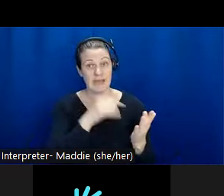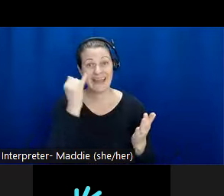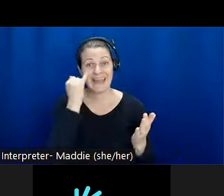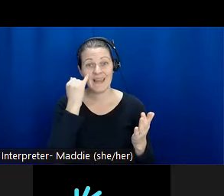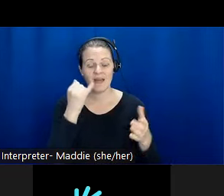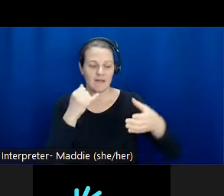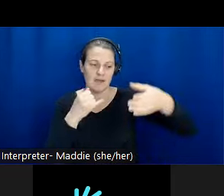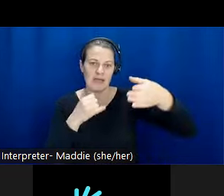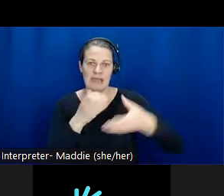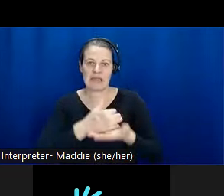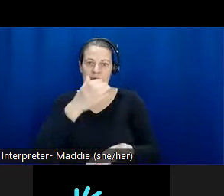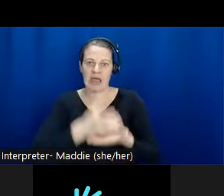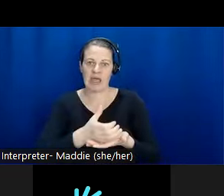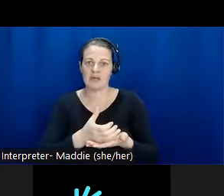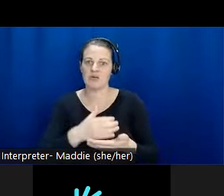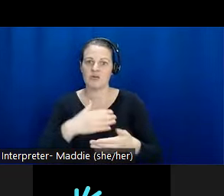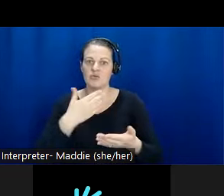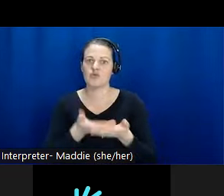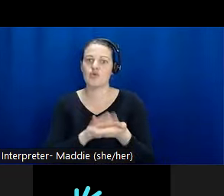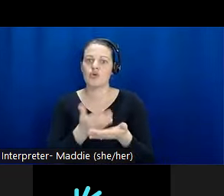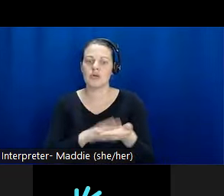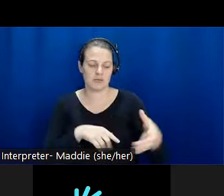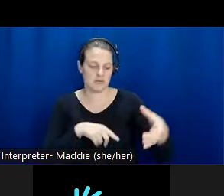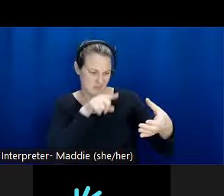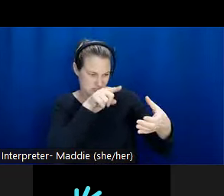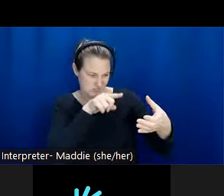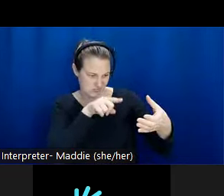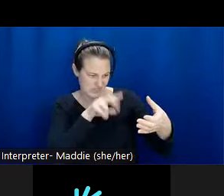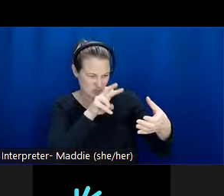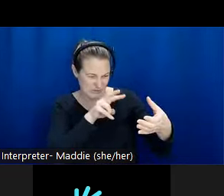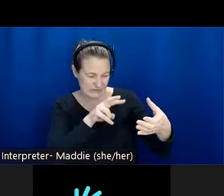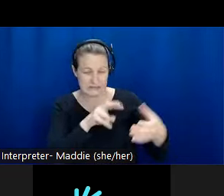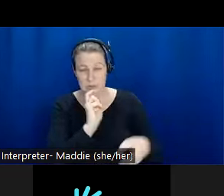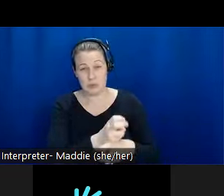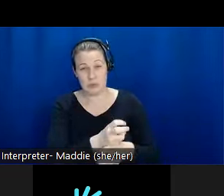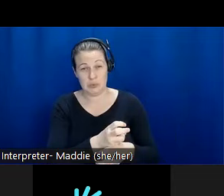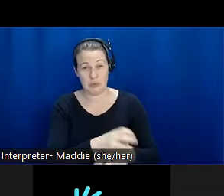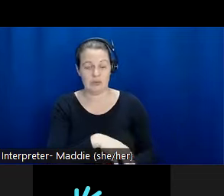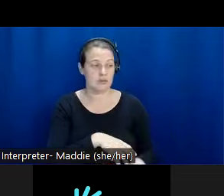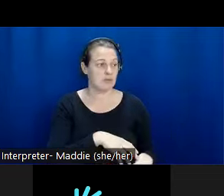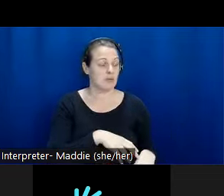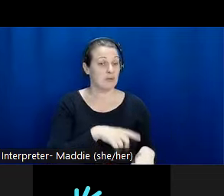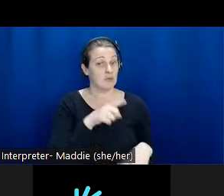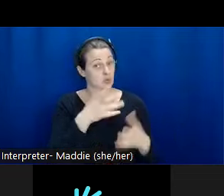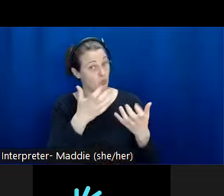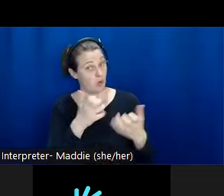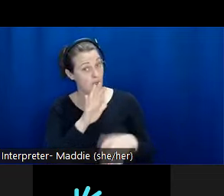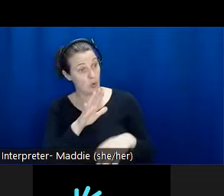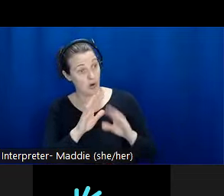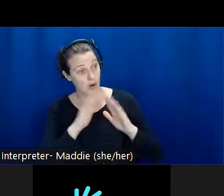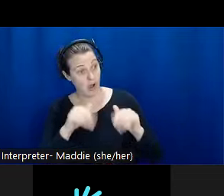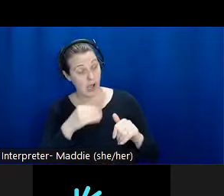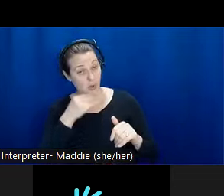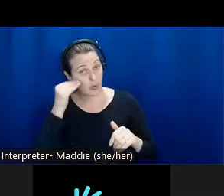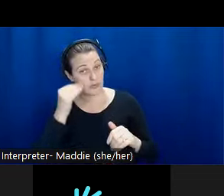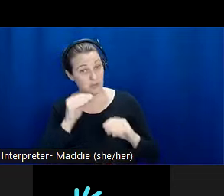can or reading your prescriptions? Illumination preferences, meaning do you want your house to be as bright as possible?